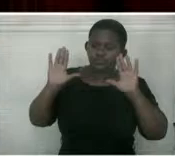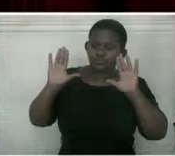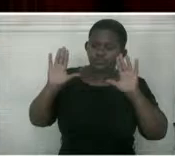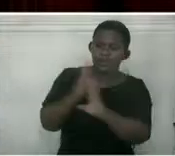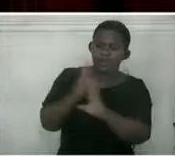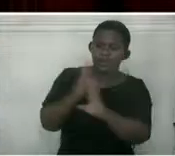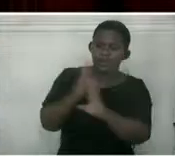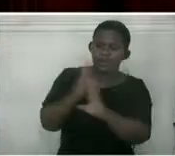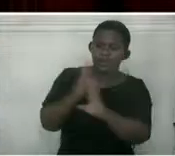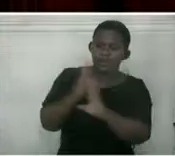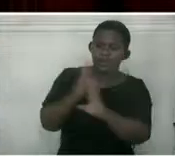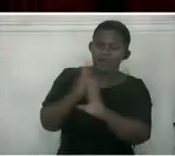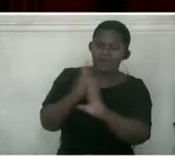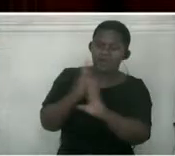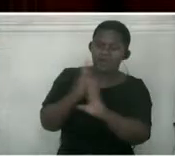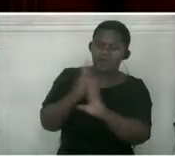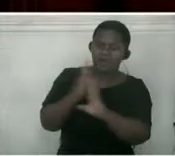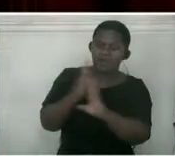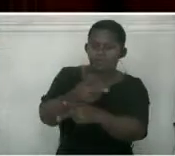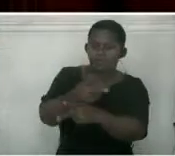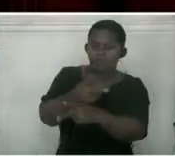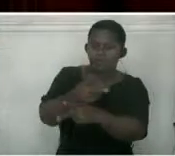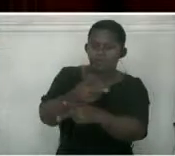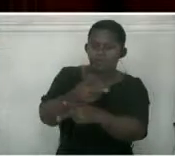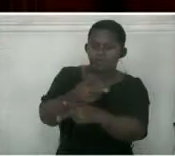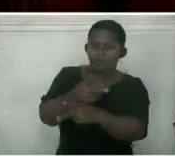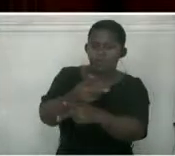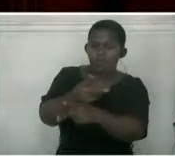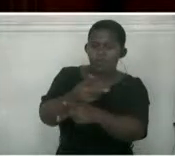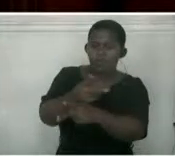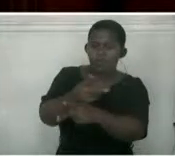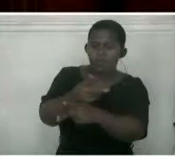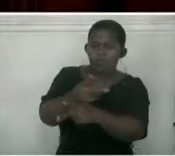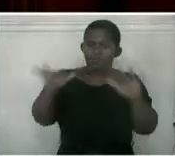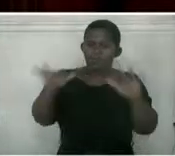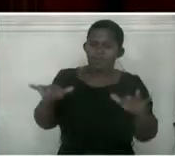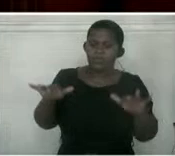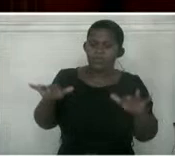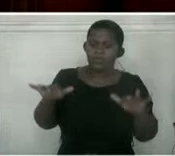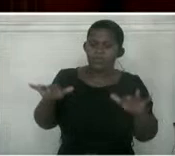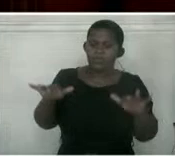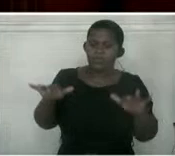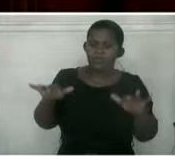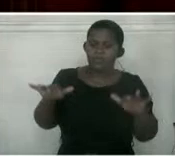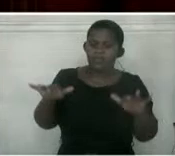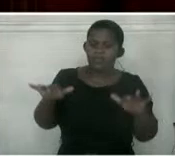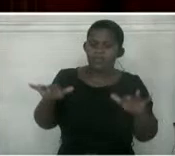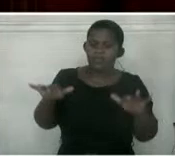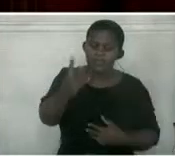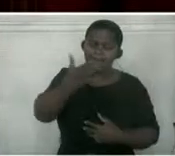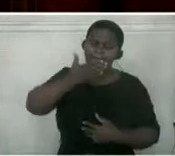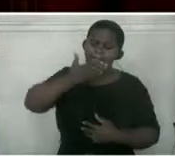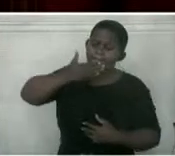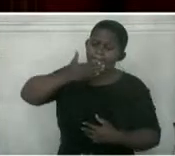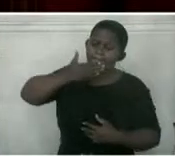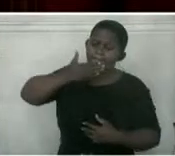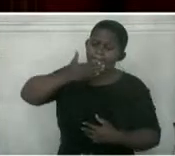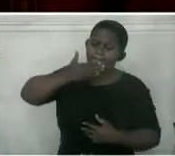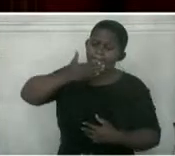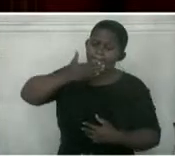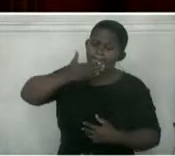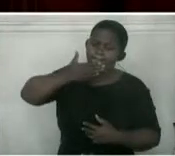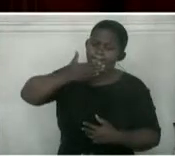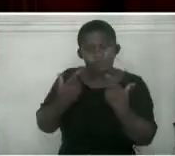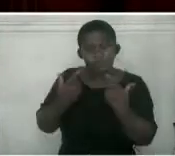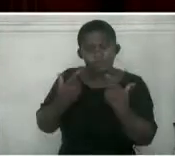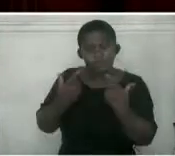sector is more productive than the public sector. We want to see best performing